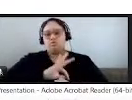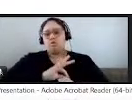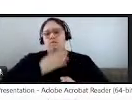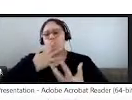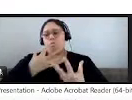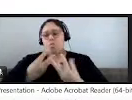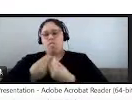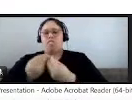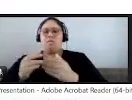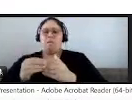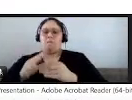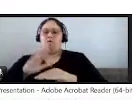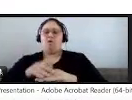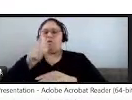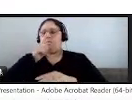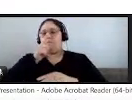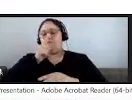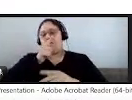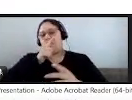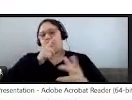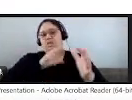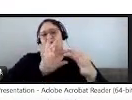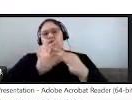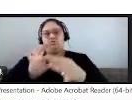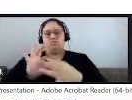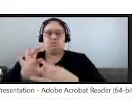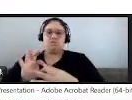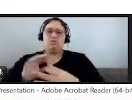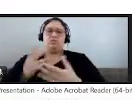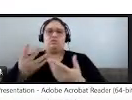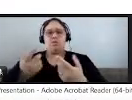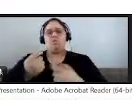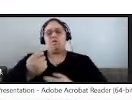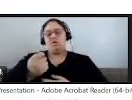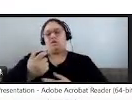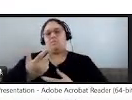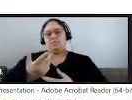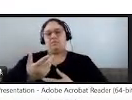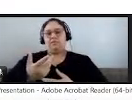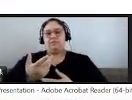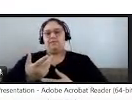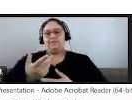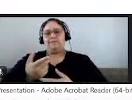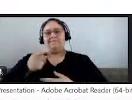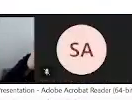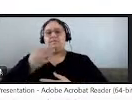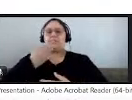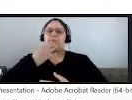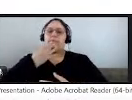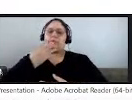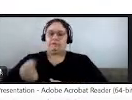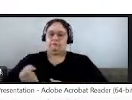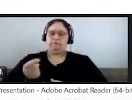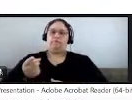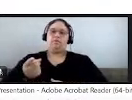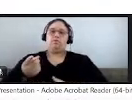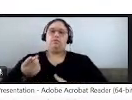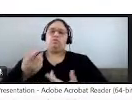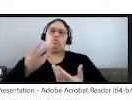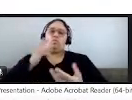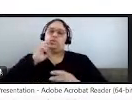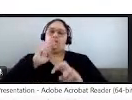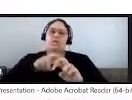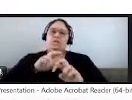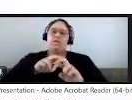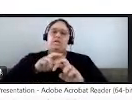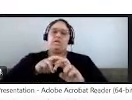members on these public engagements. So it is flagged as a risk, and it is attending the necessary,